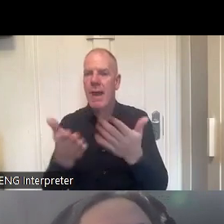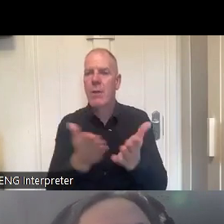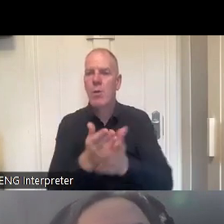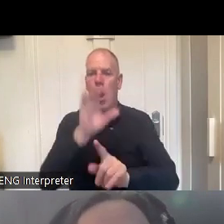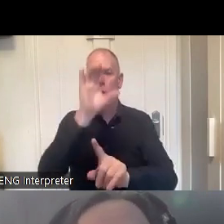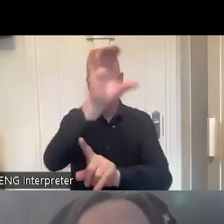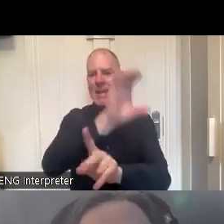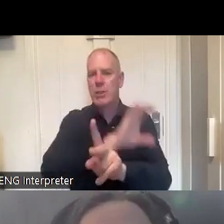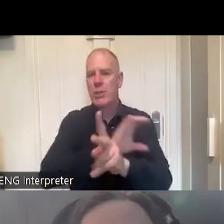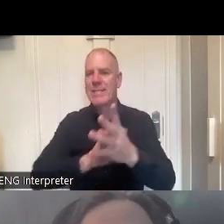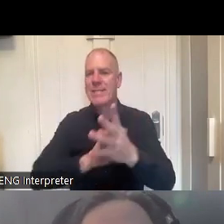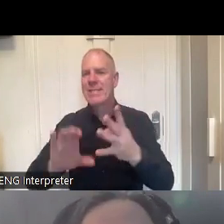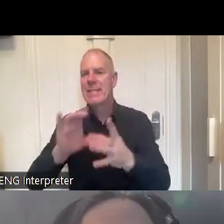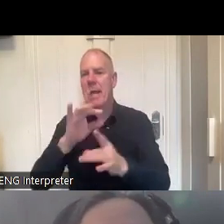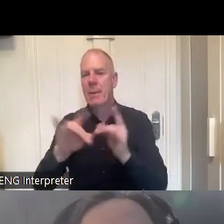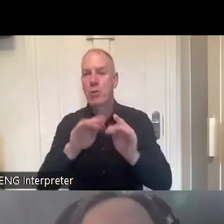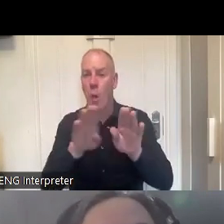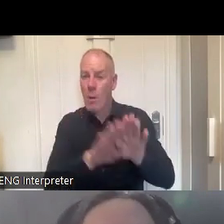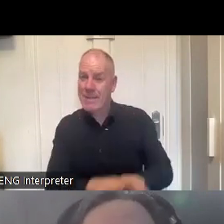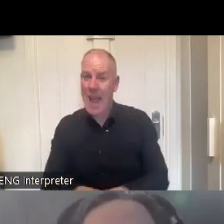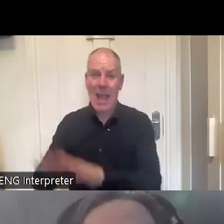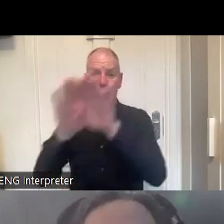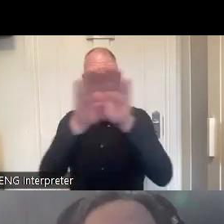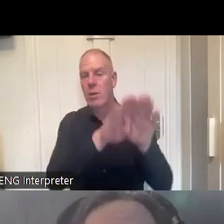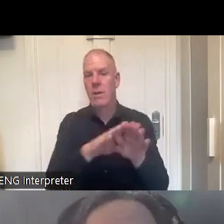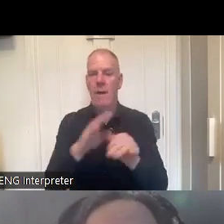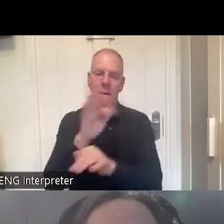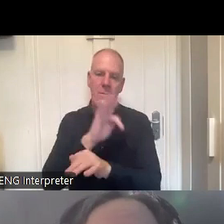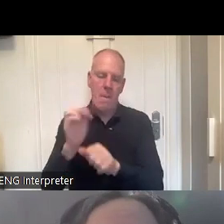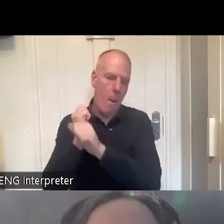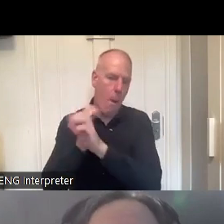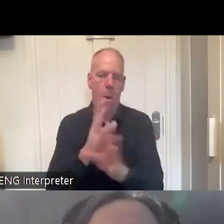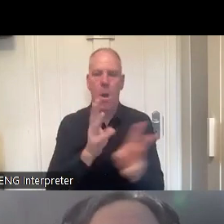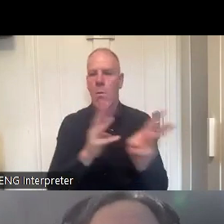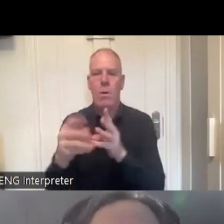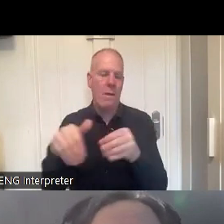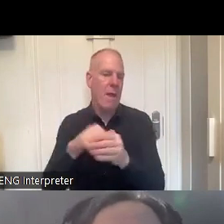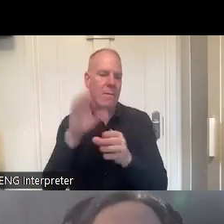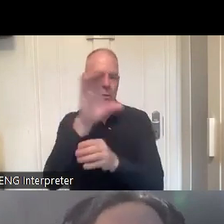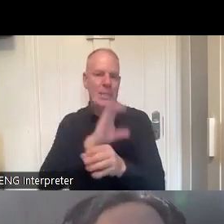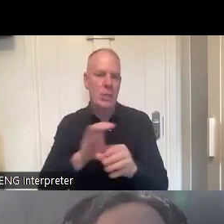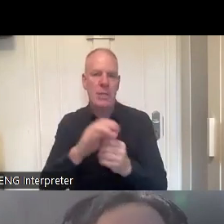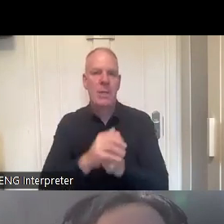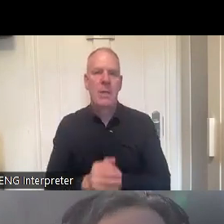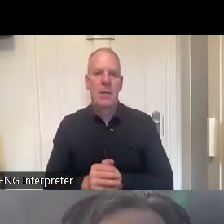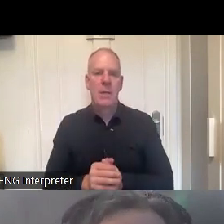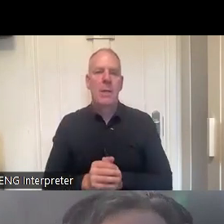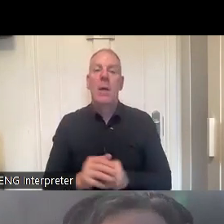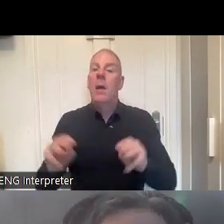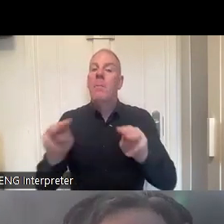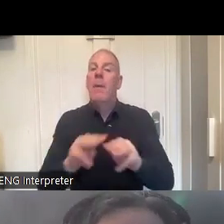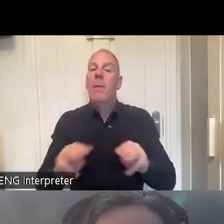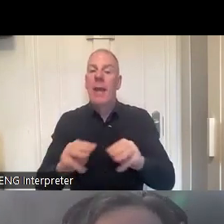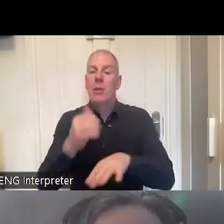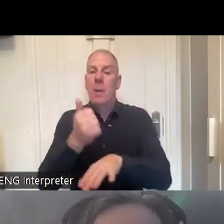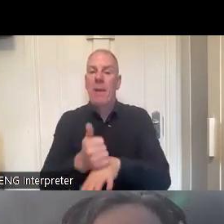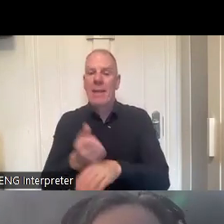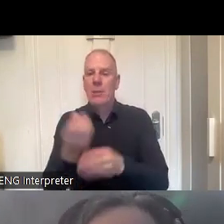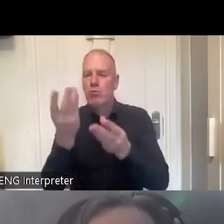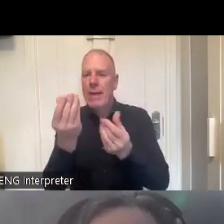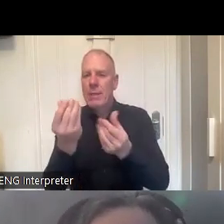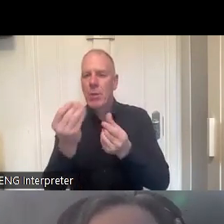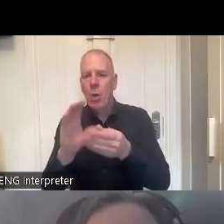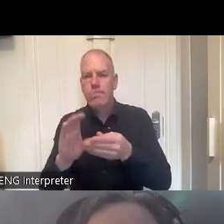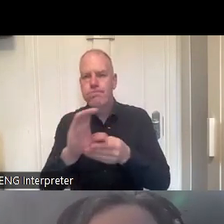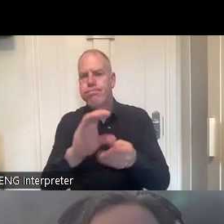ensure that it's a standardised approach across all regions. So population-based resource allocation, you remember, was one of